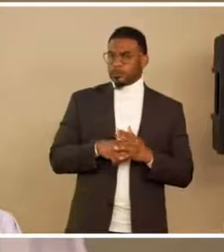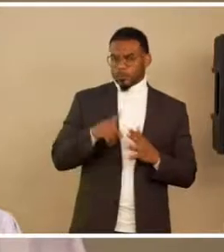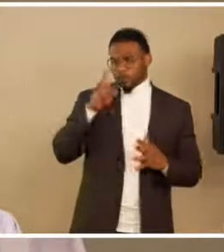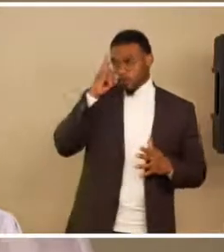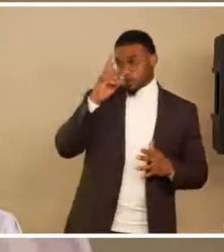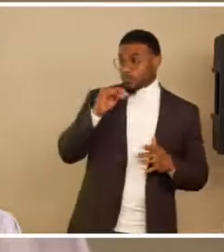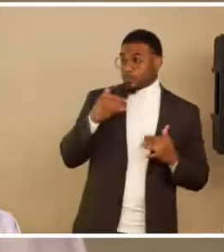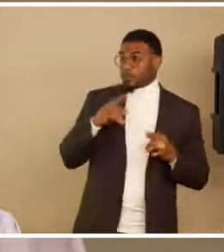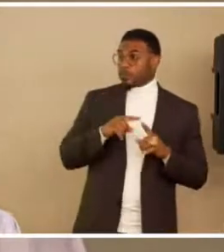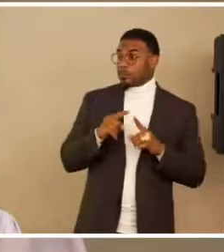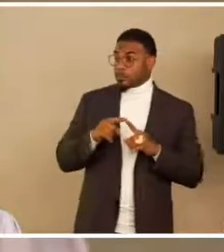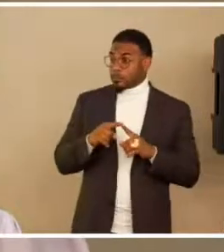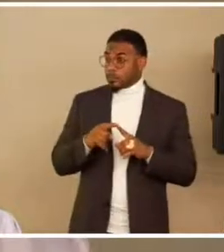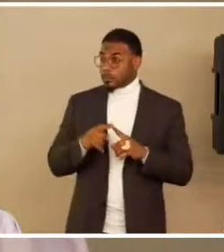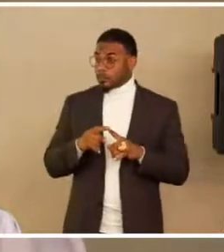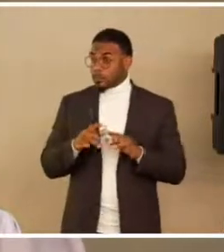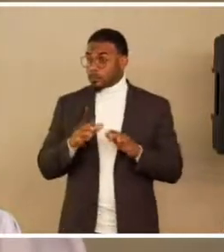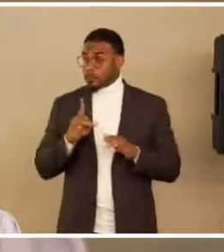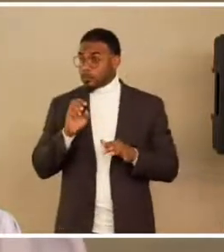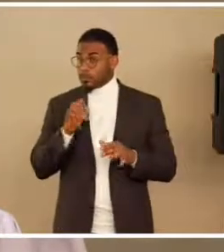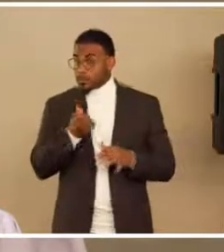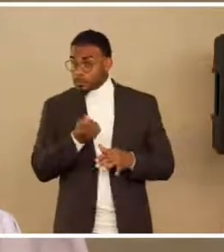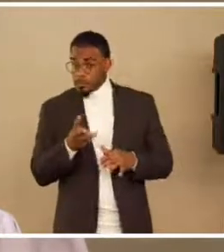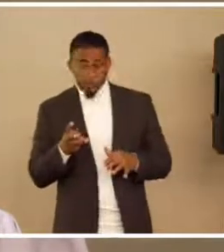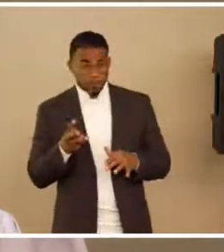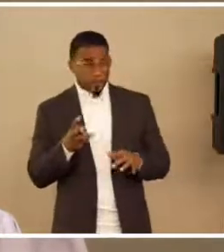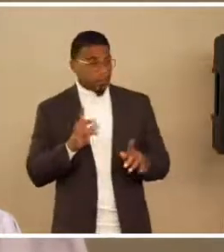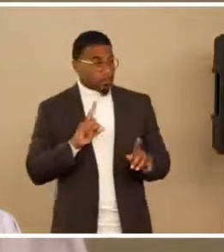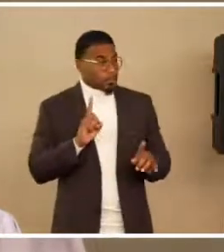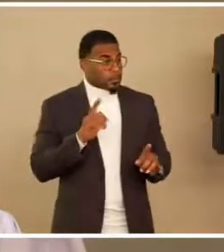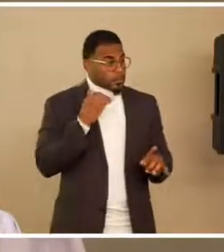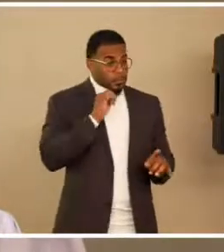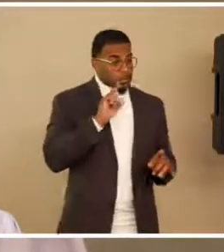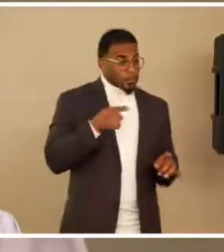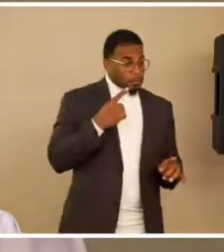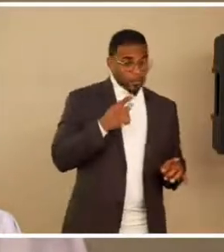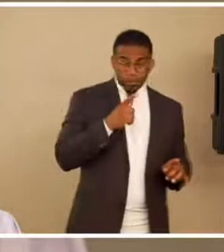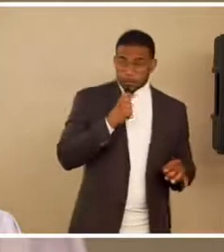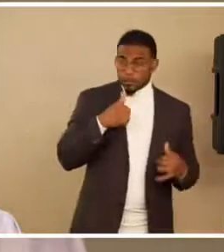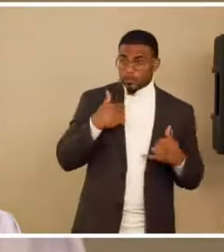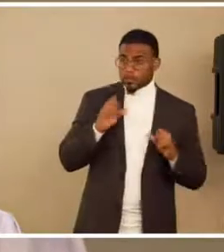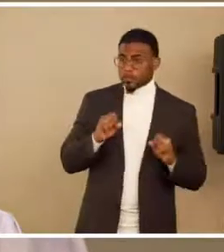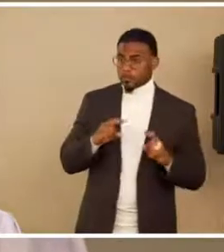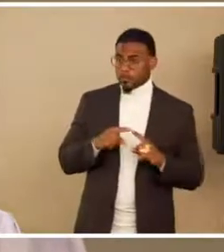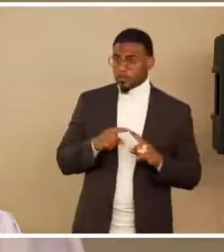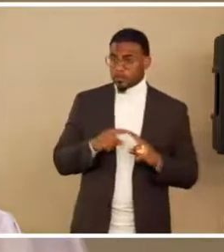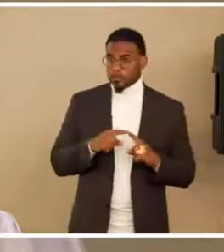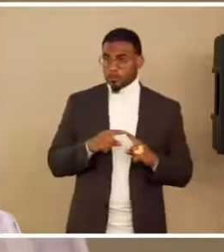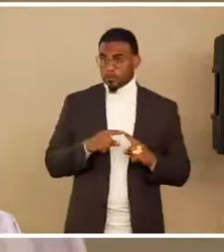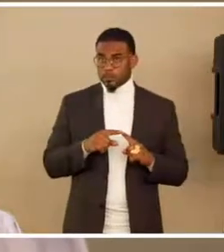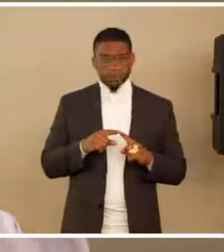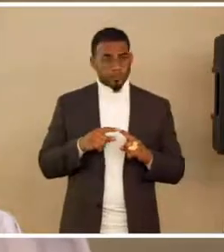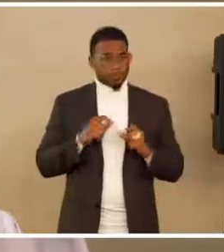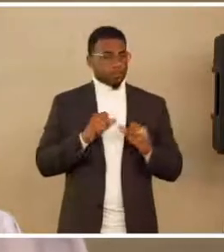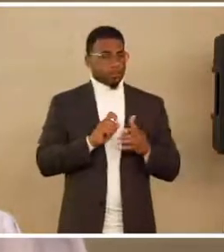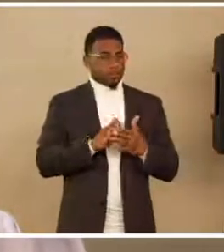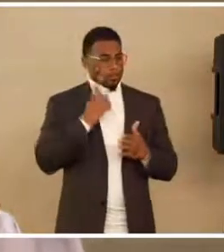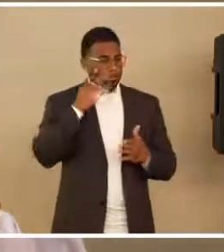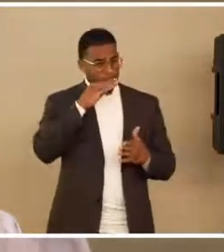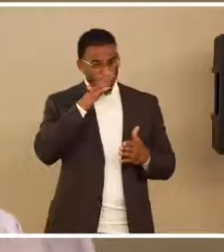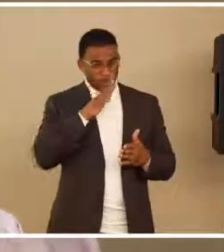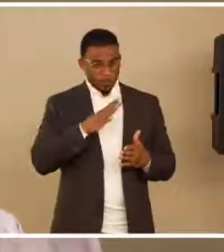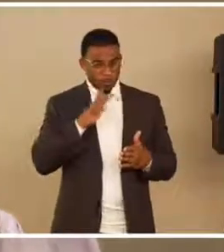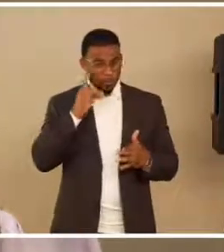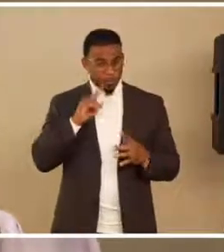in mind. And she's also the one of the few, if not the only, who's been able to have parts that were not written for black women.